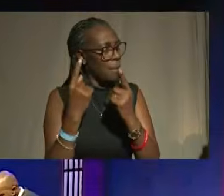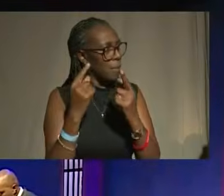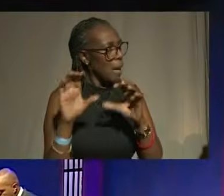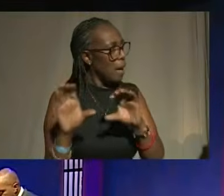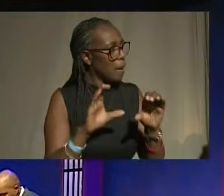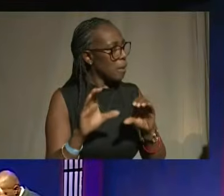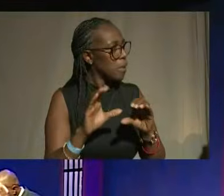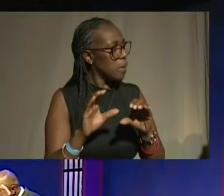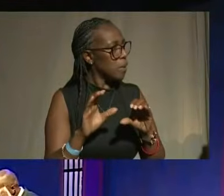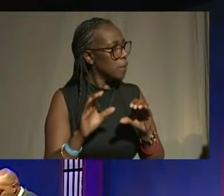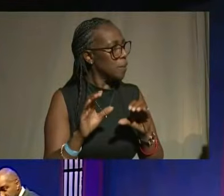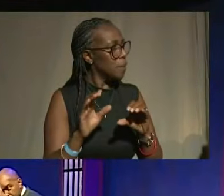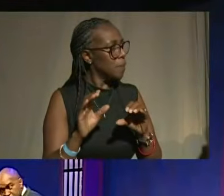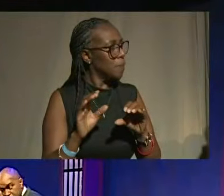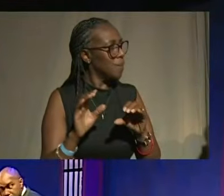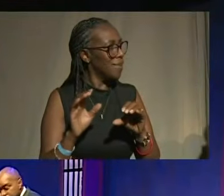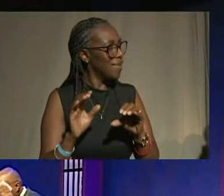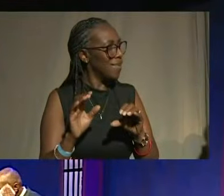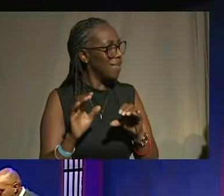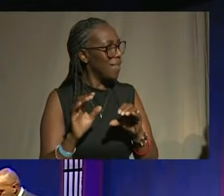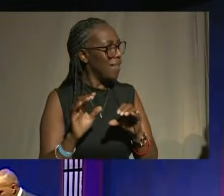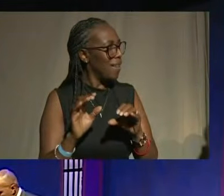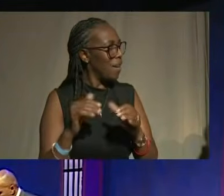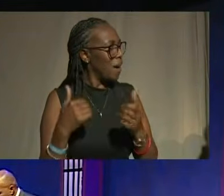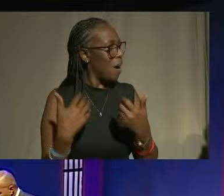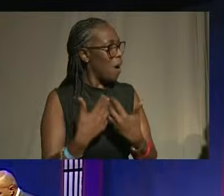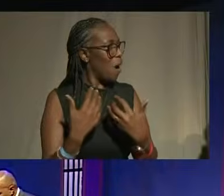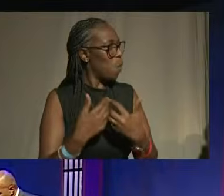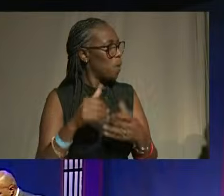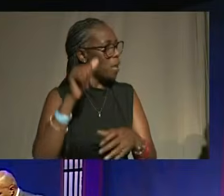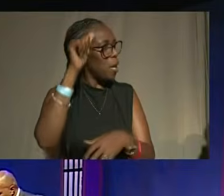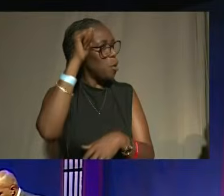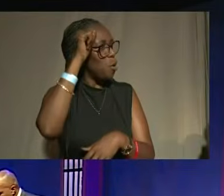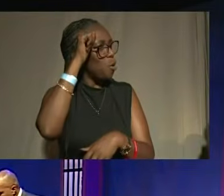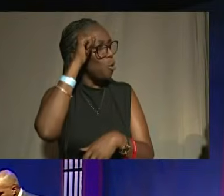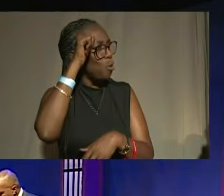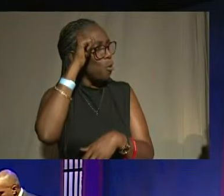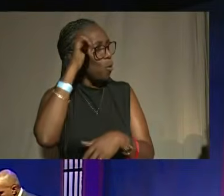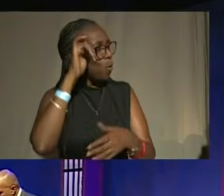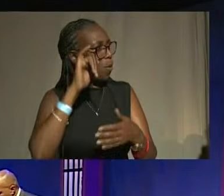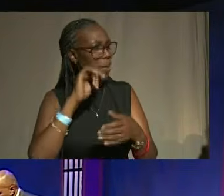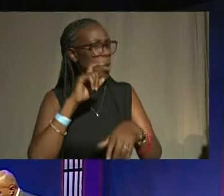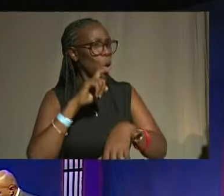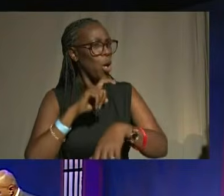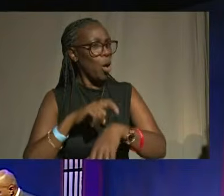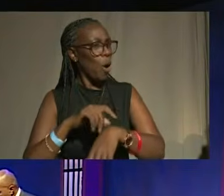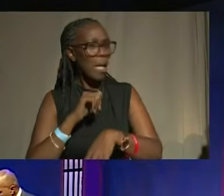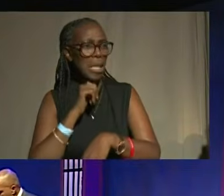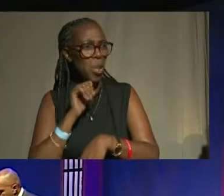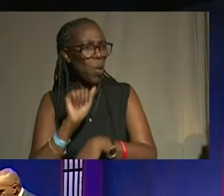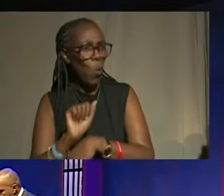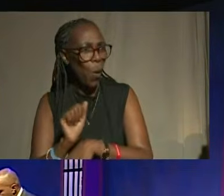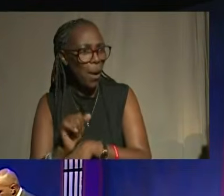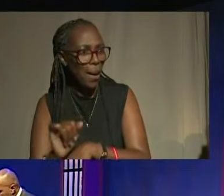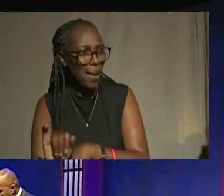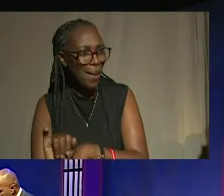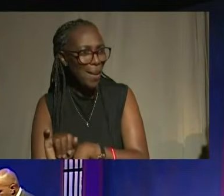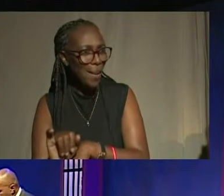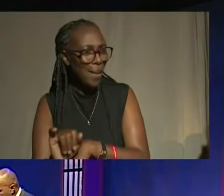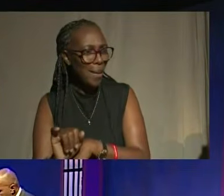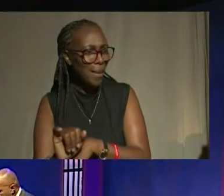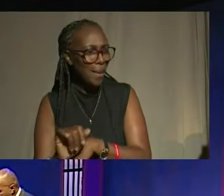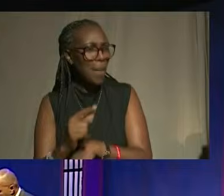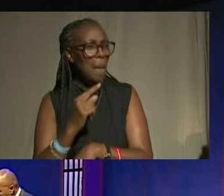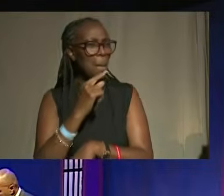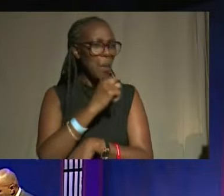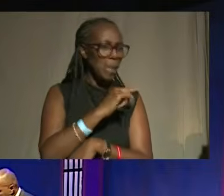The clock isn't working, by the way. Oh, the clock isn't. Okay, I'm just going to still go ahead and answer that question. It's a very curious